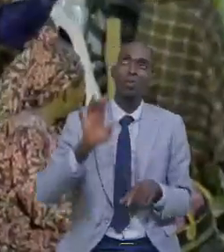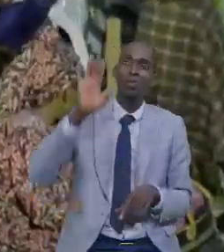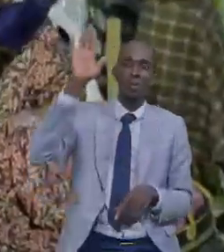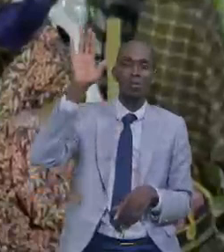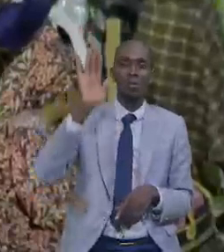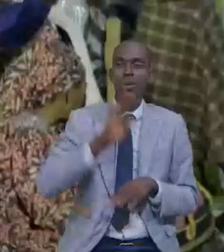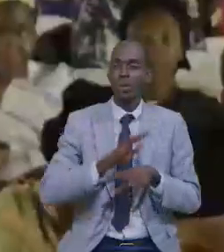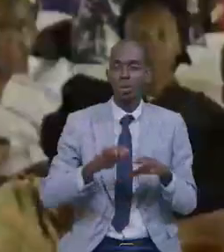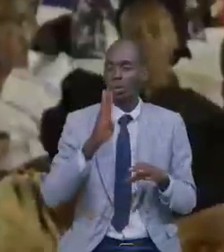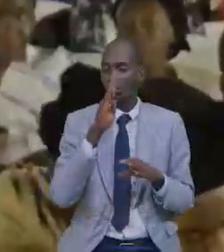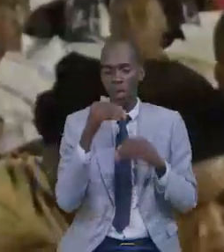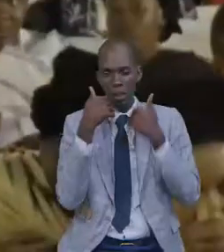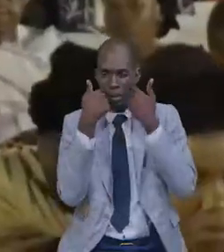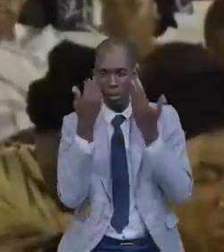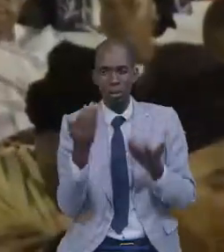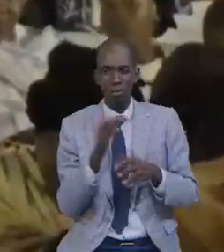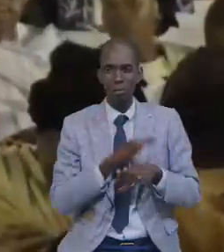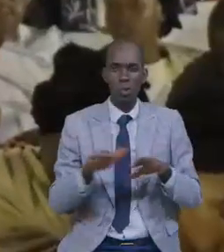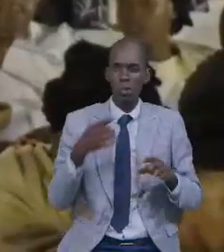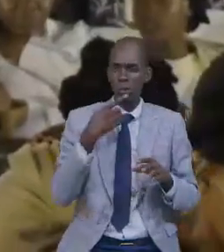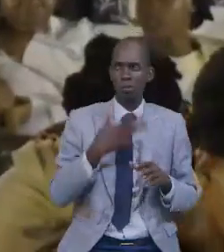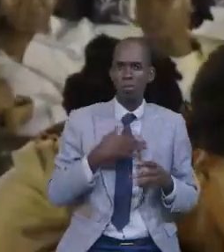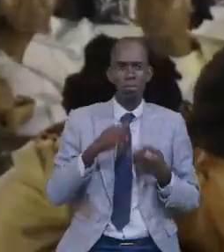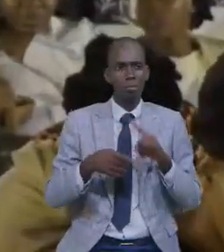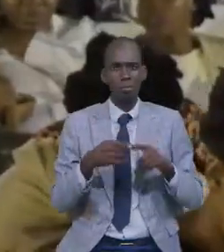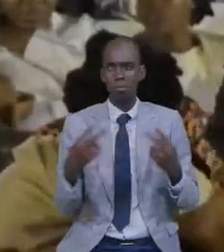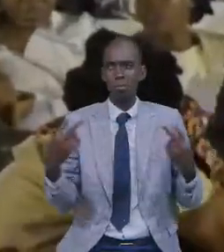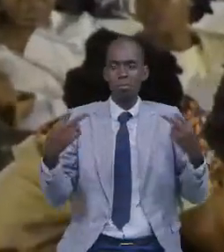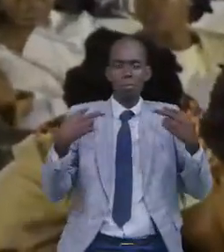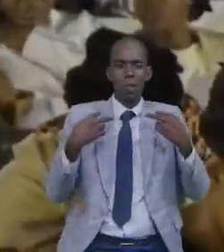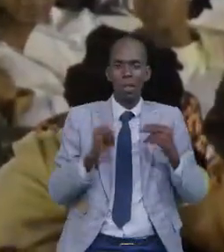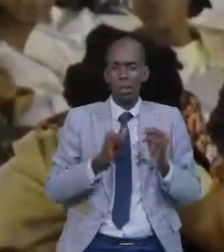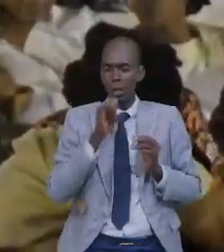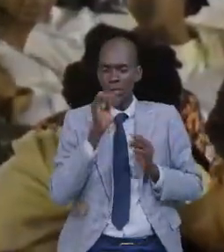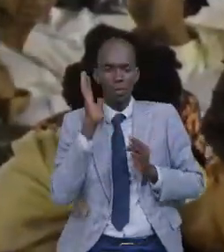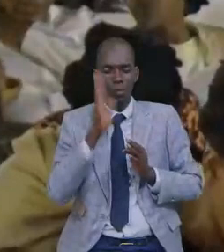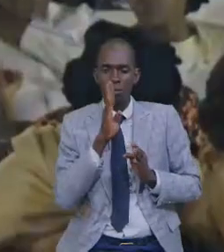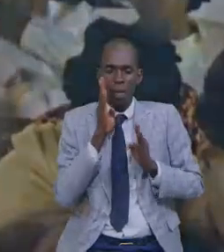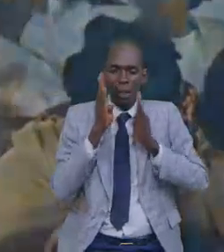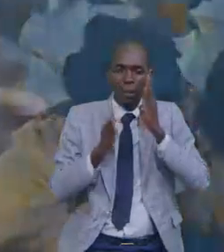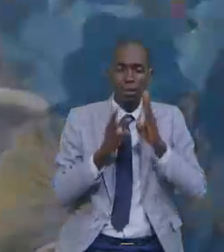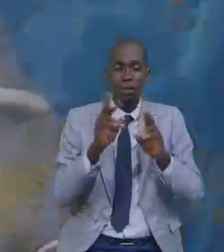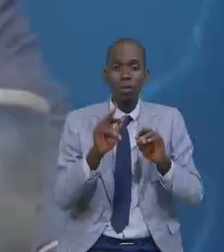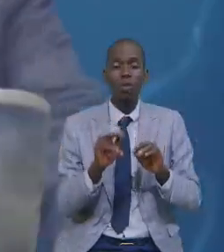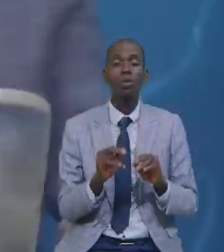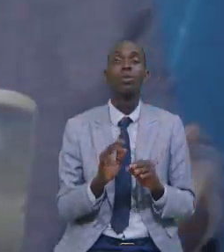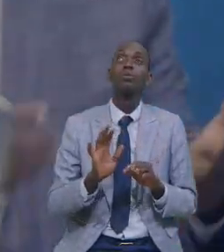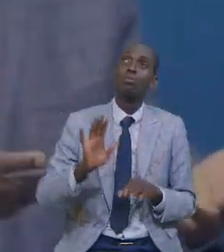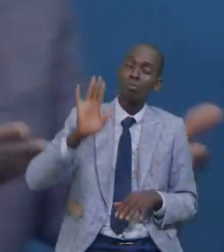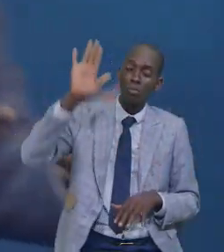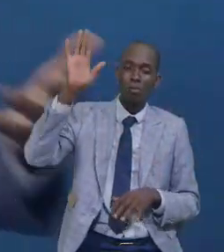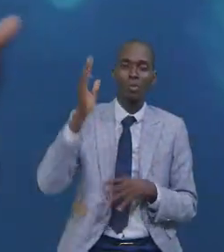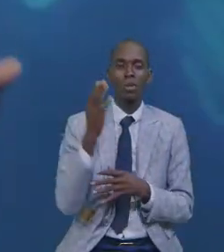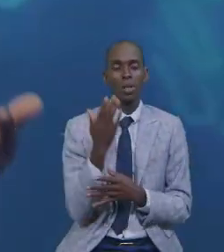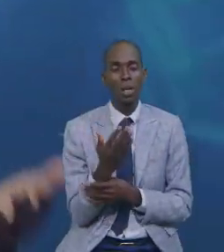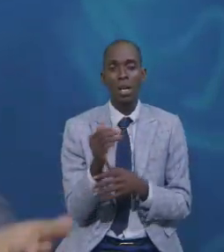too. You are hearing over the radio, do that too. You are watching over the television, do that too.